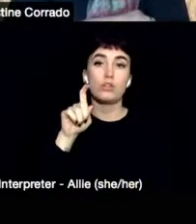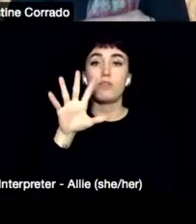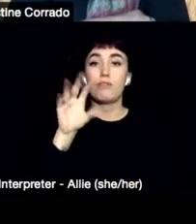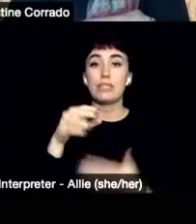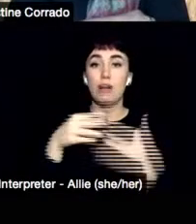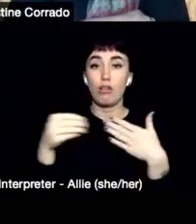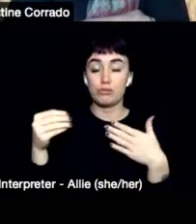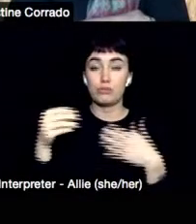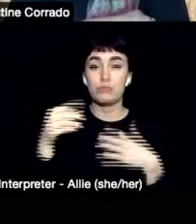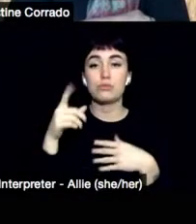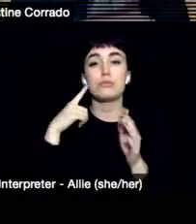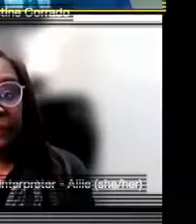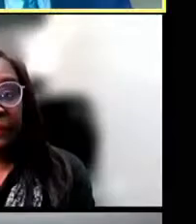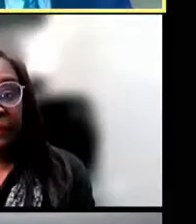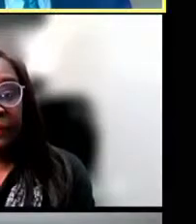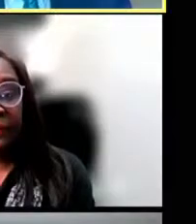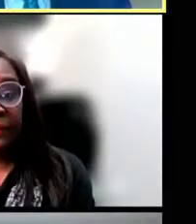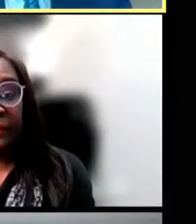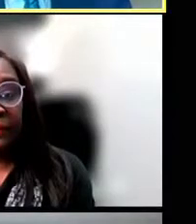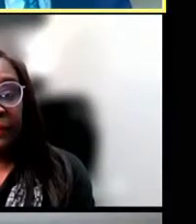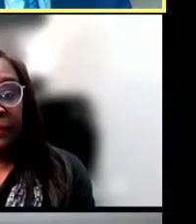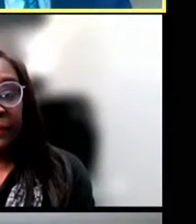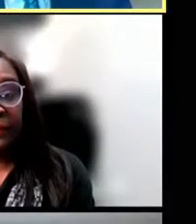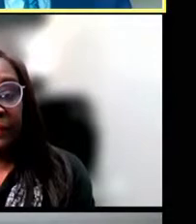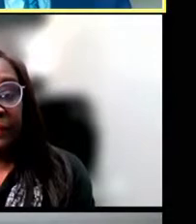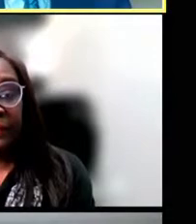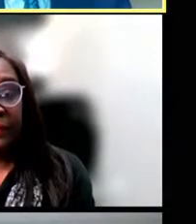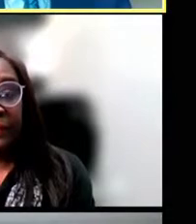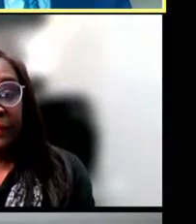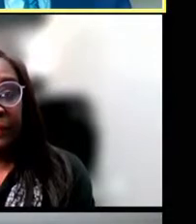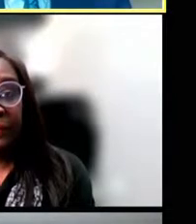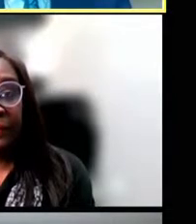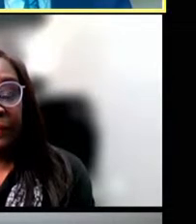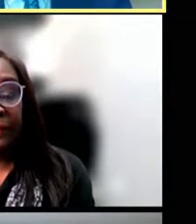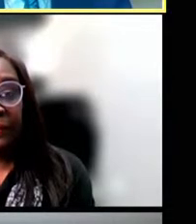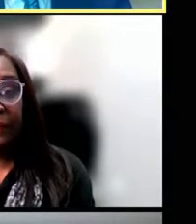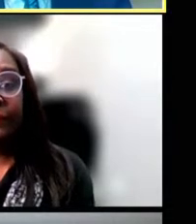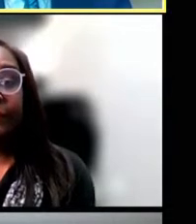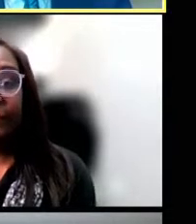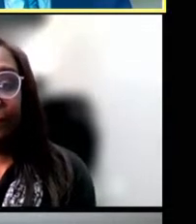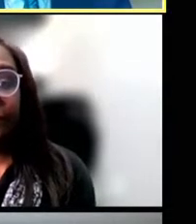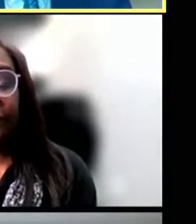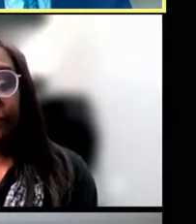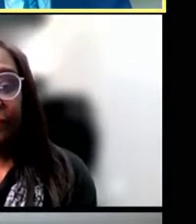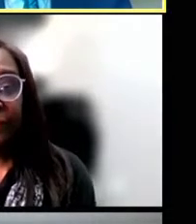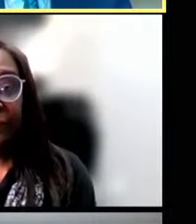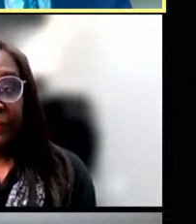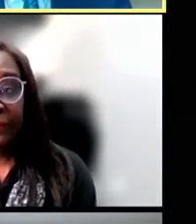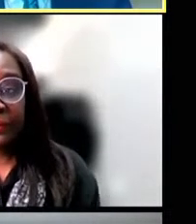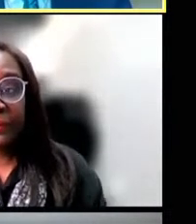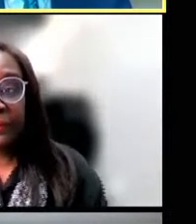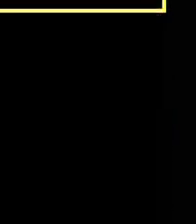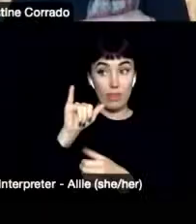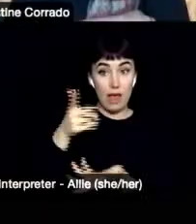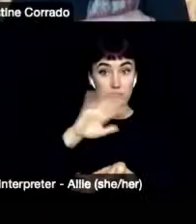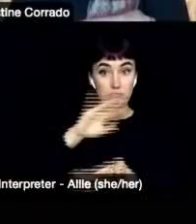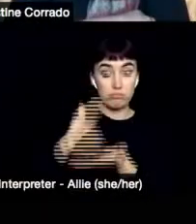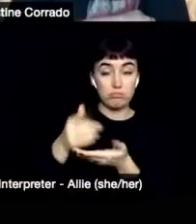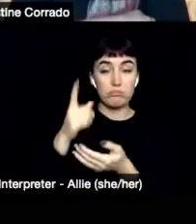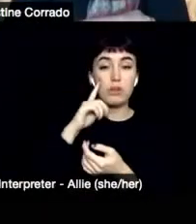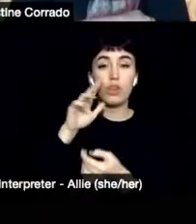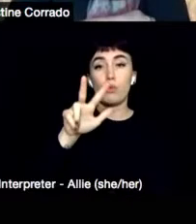$362,150, representing payment of 2016 Parkland acquisition bonds. And of that amount,